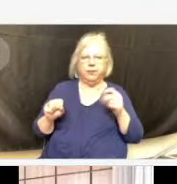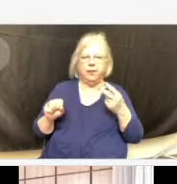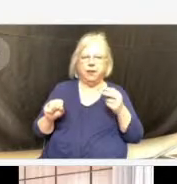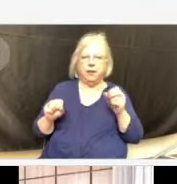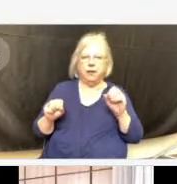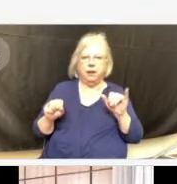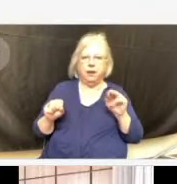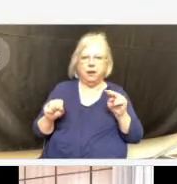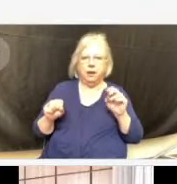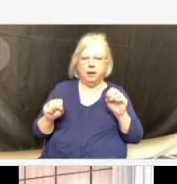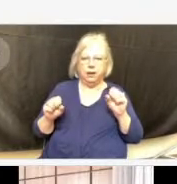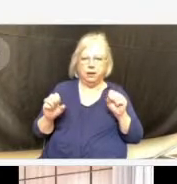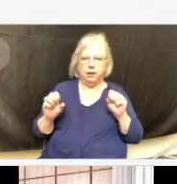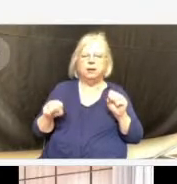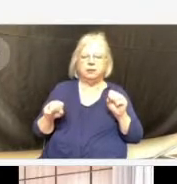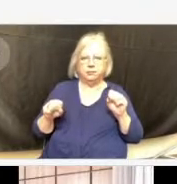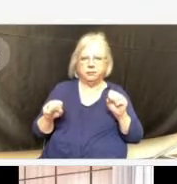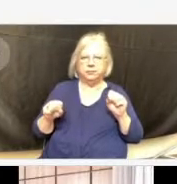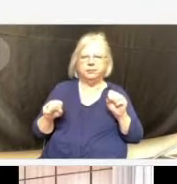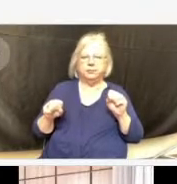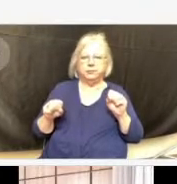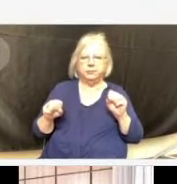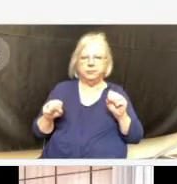Haynes, Yes.